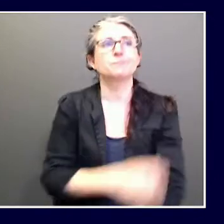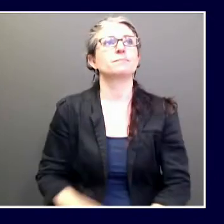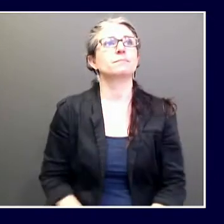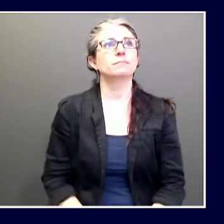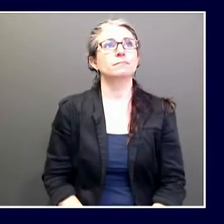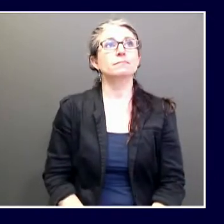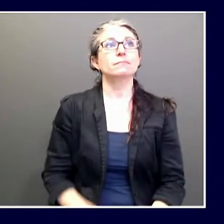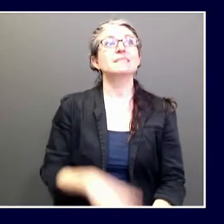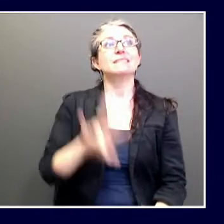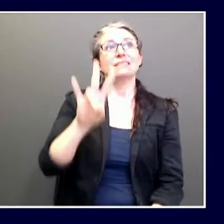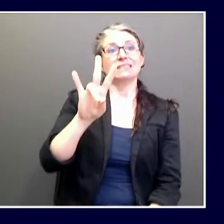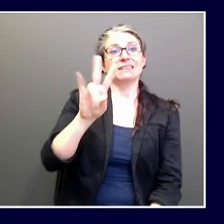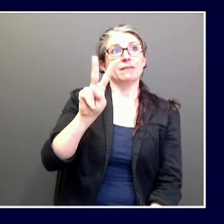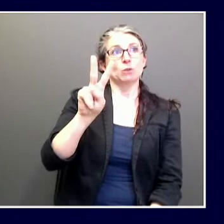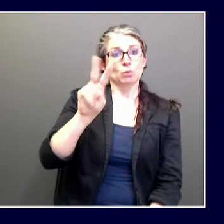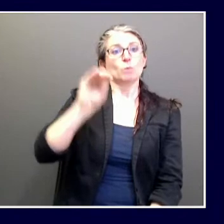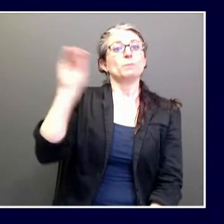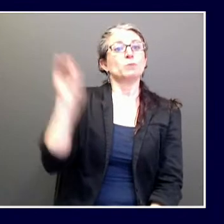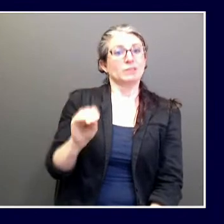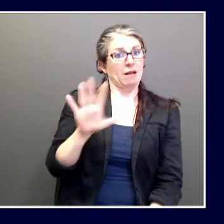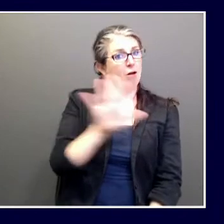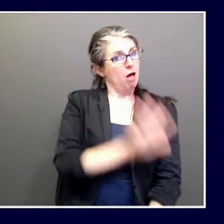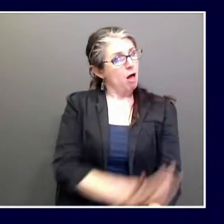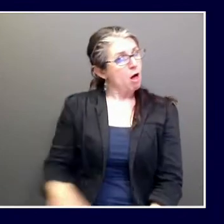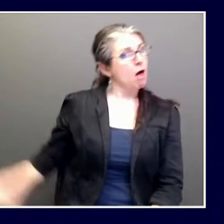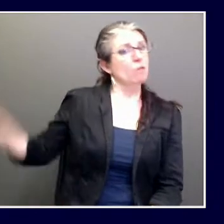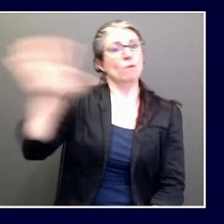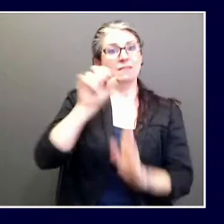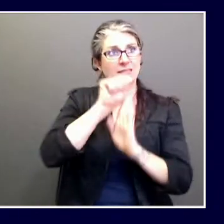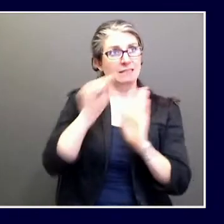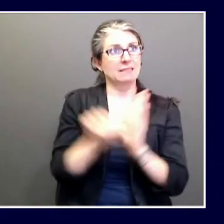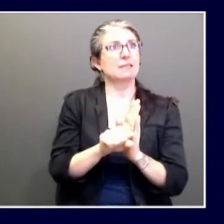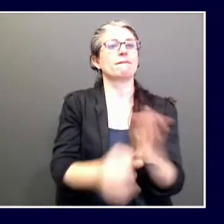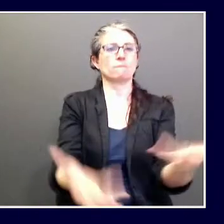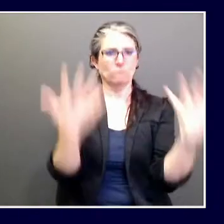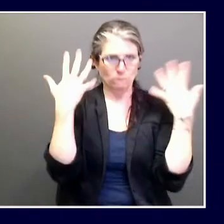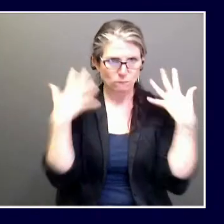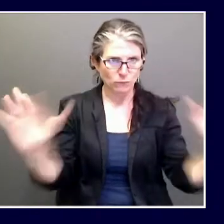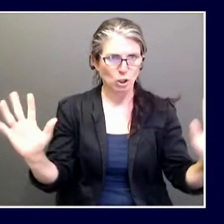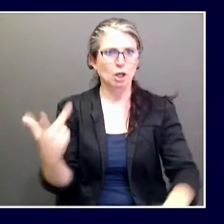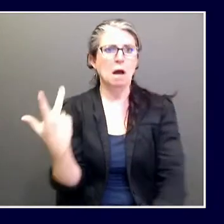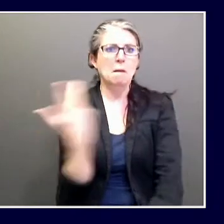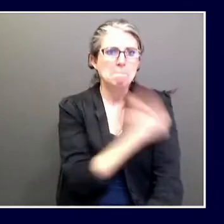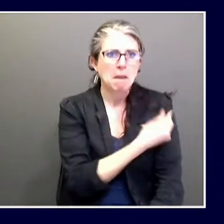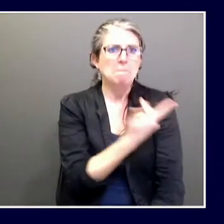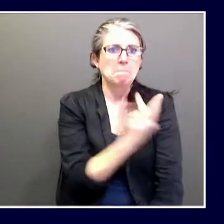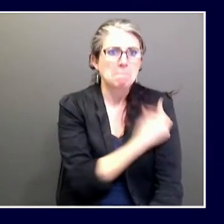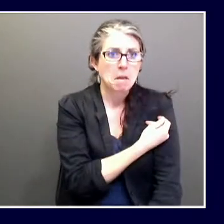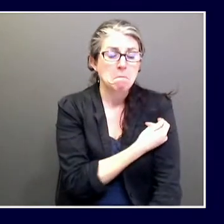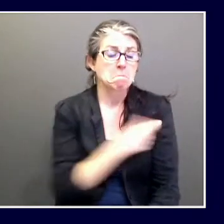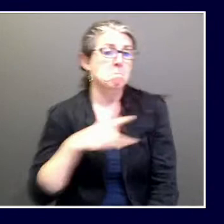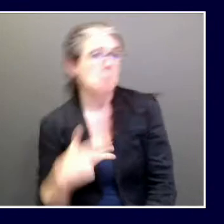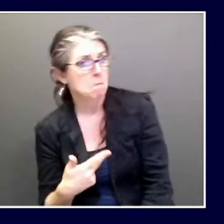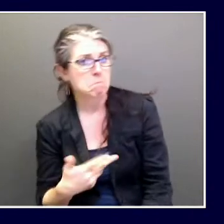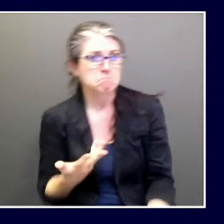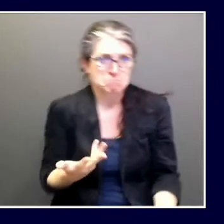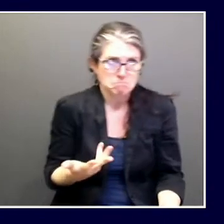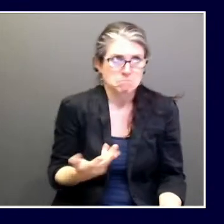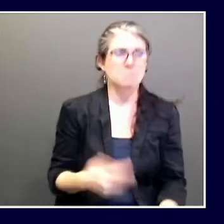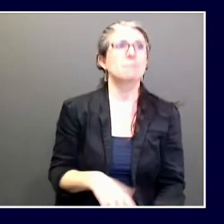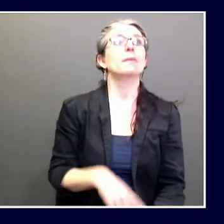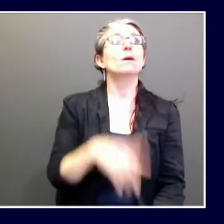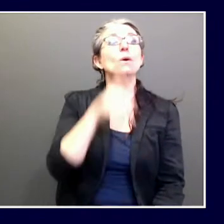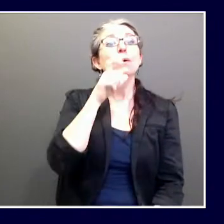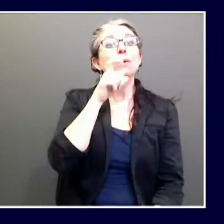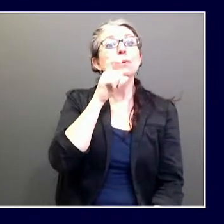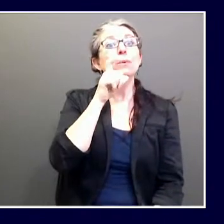72% of the entire state is fully vaccinated. And of those who are eligible, that is to say